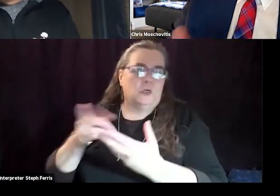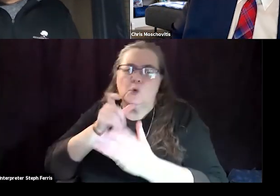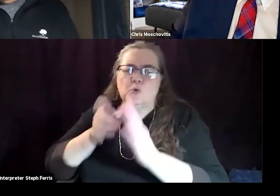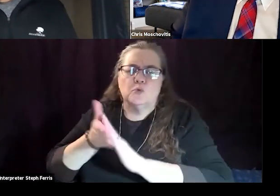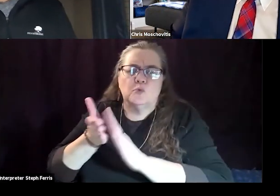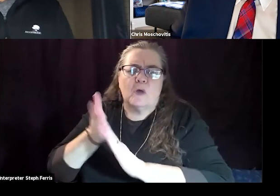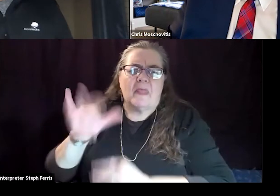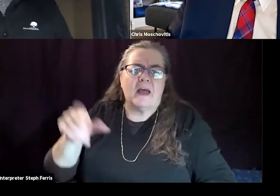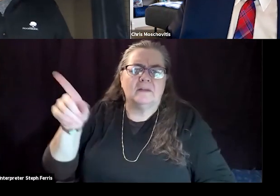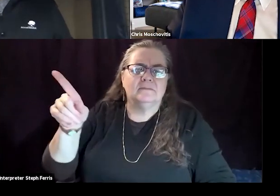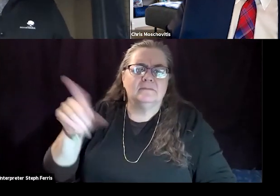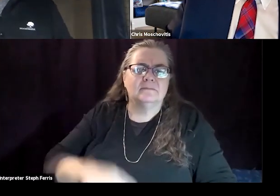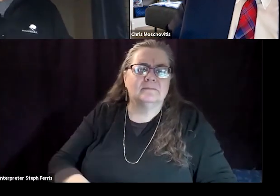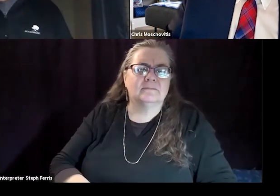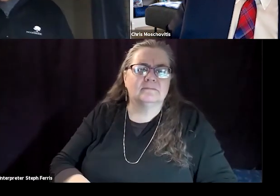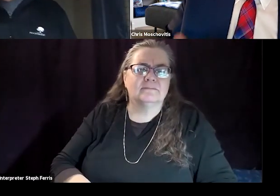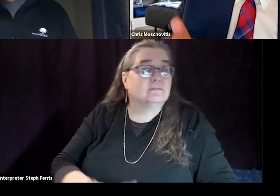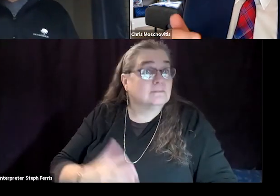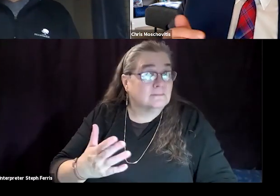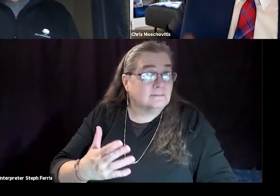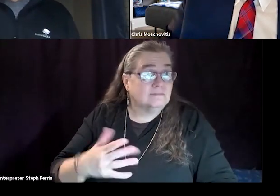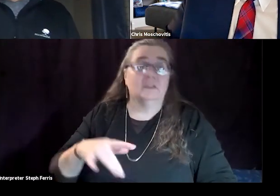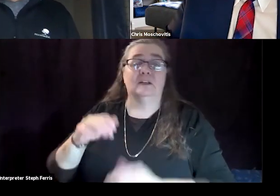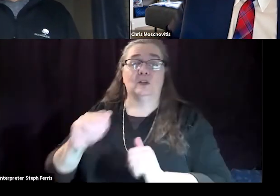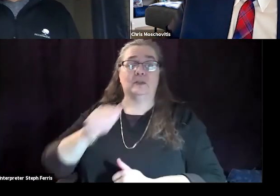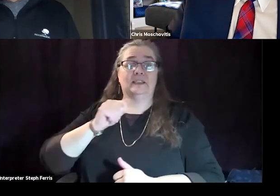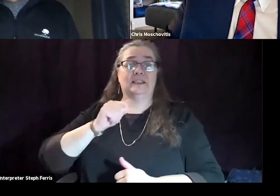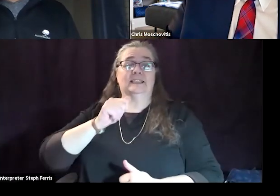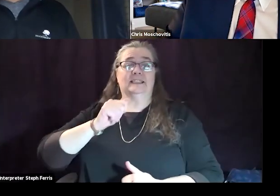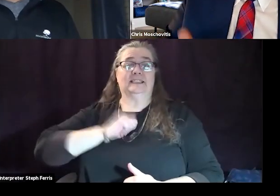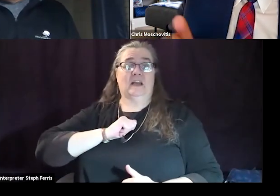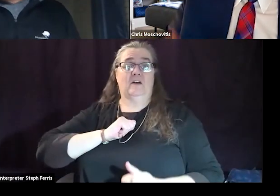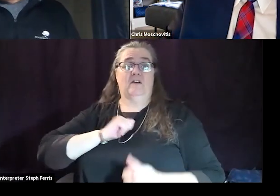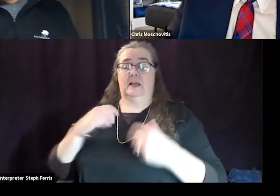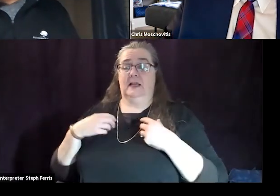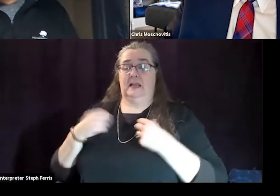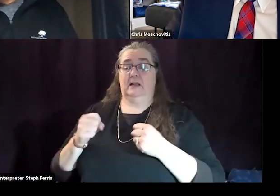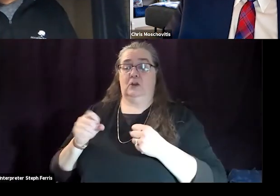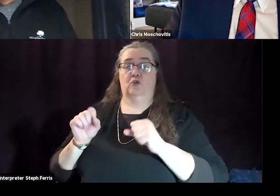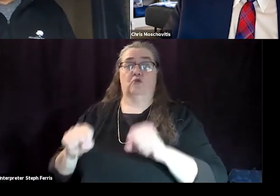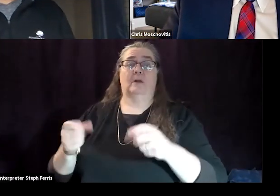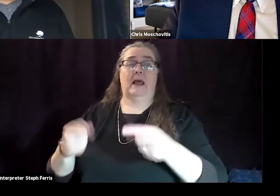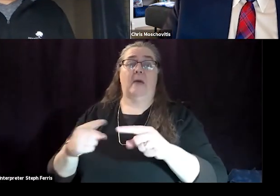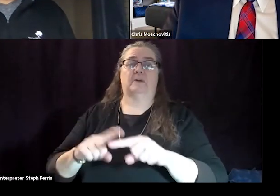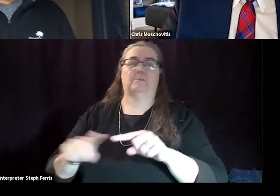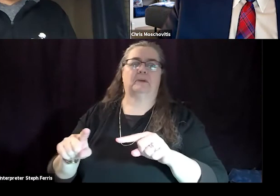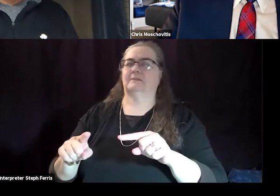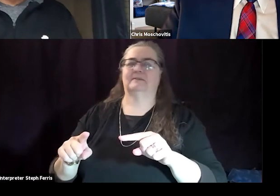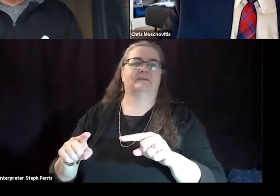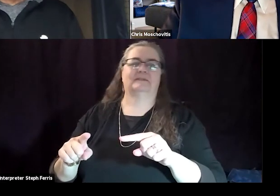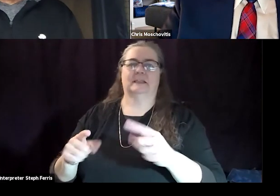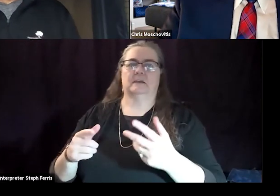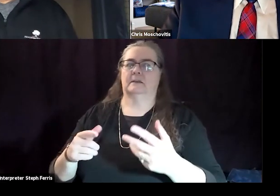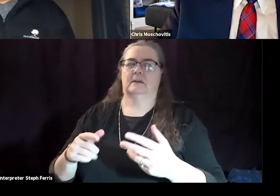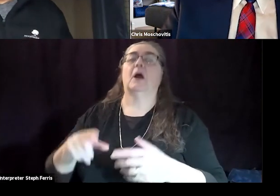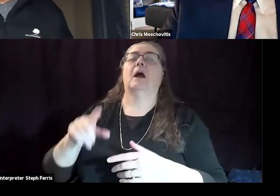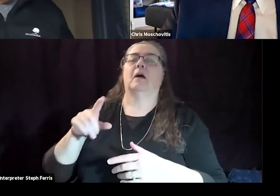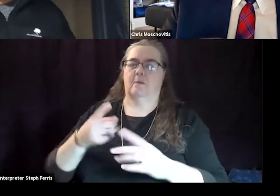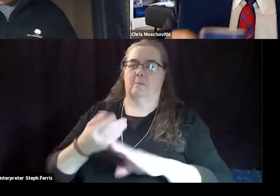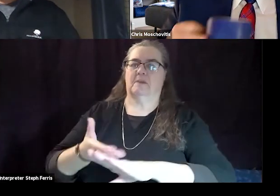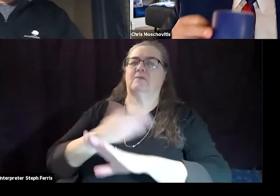at the end of the day, it's going to take somebody configuring the damn thing. And